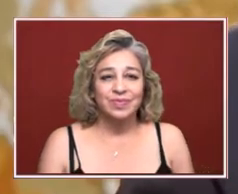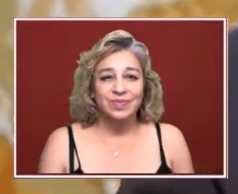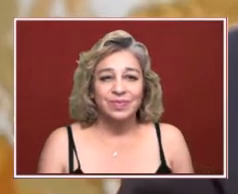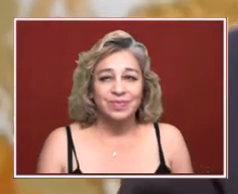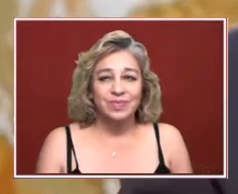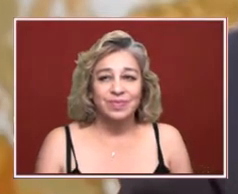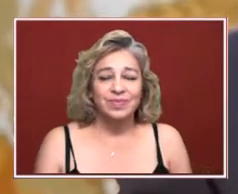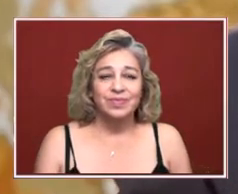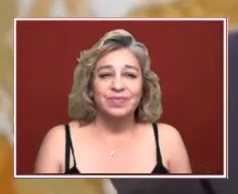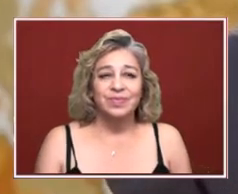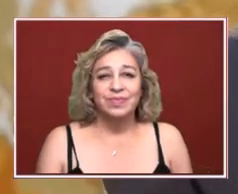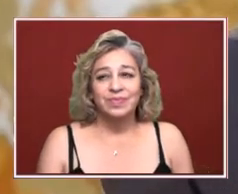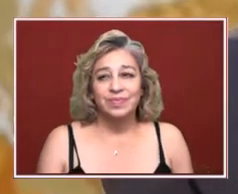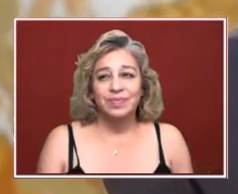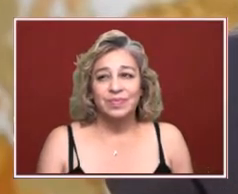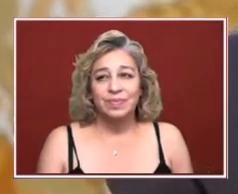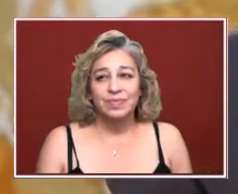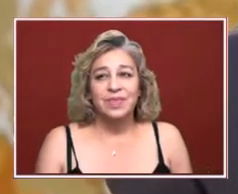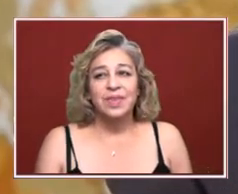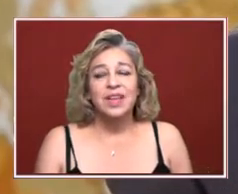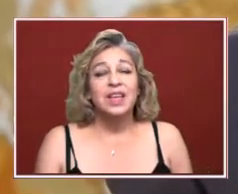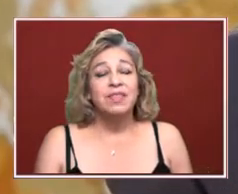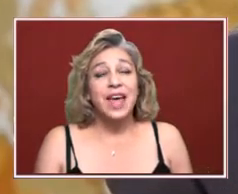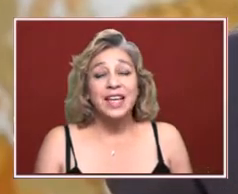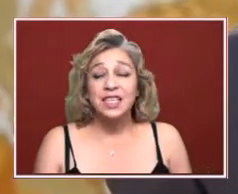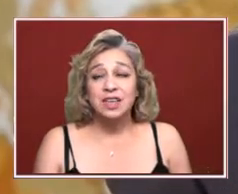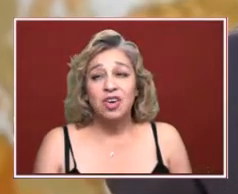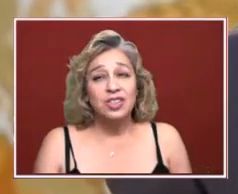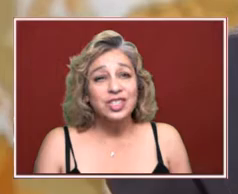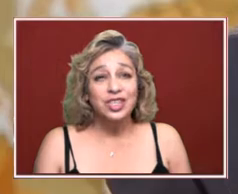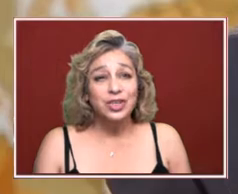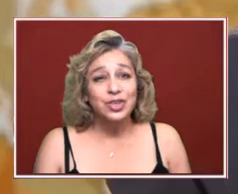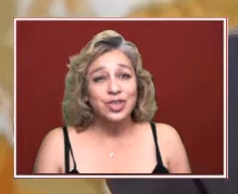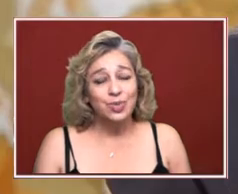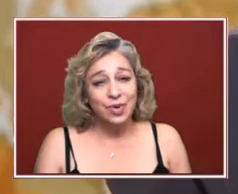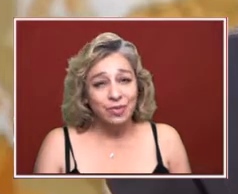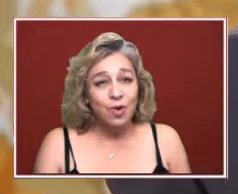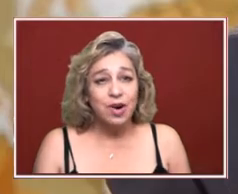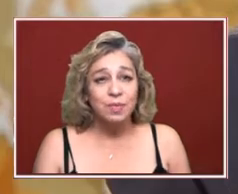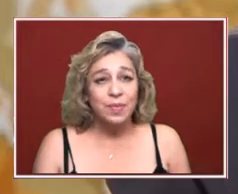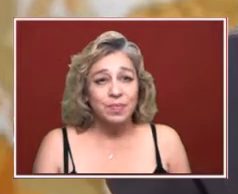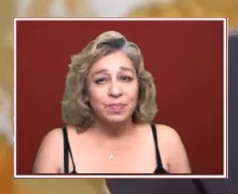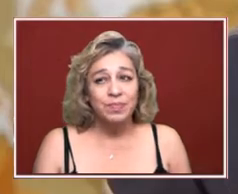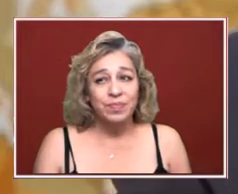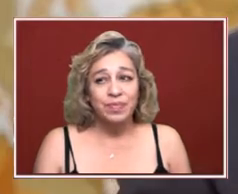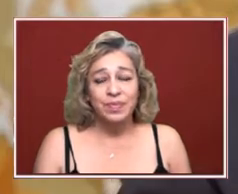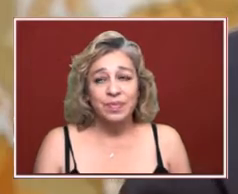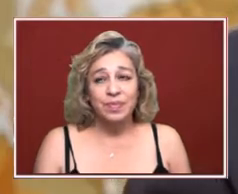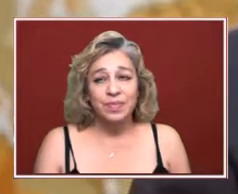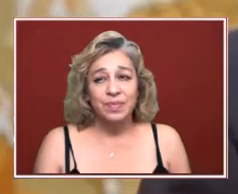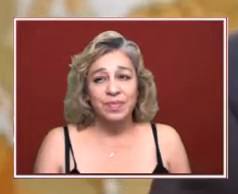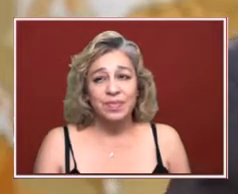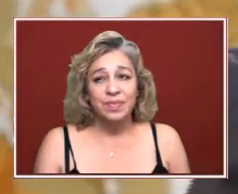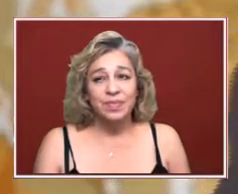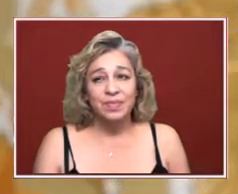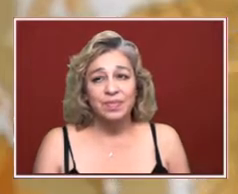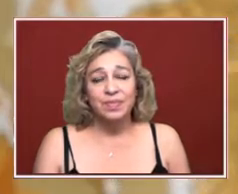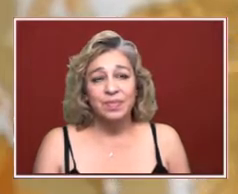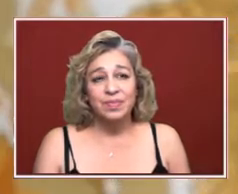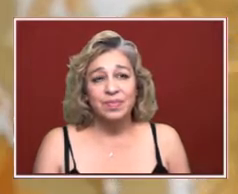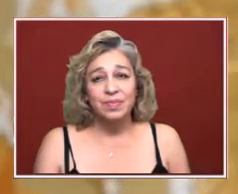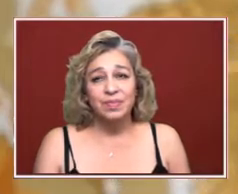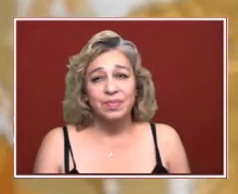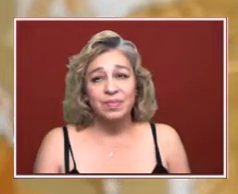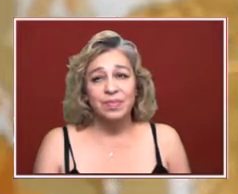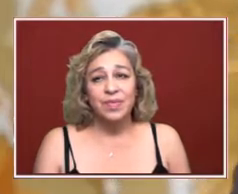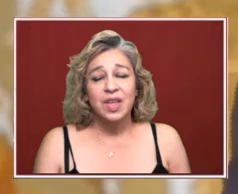Esa reforma constitucional fue, that constitutional reform, fue apoyada por todos